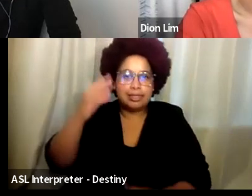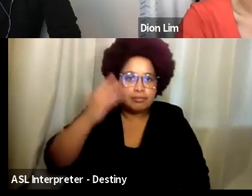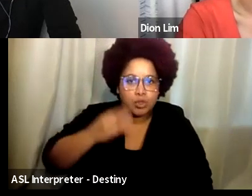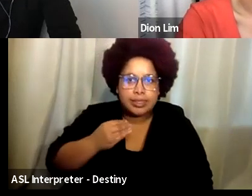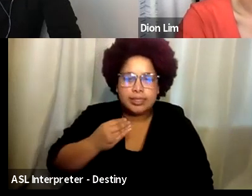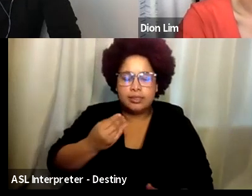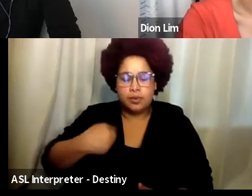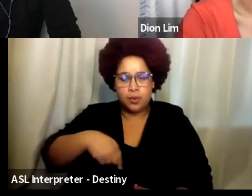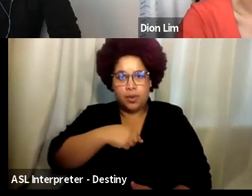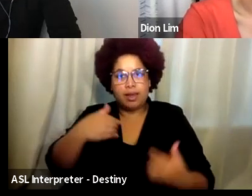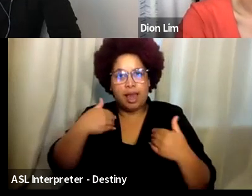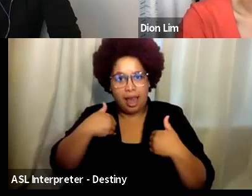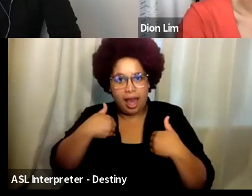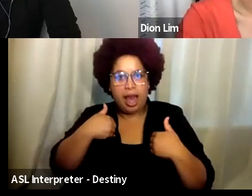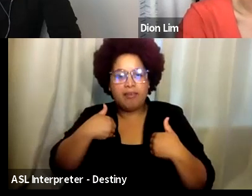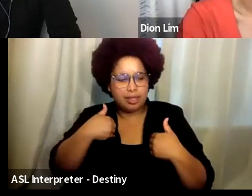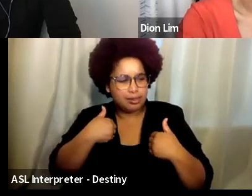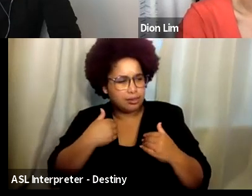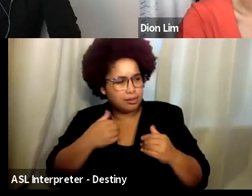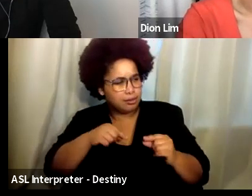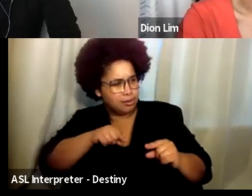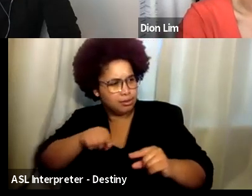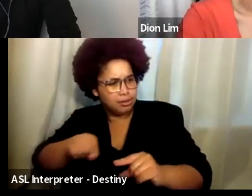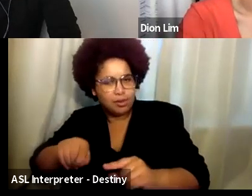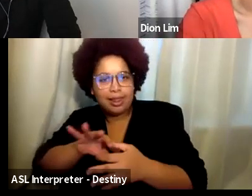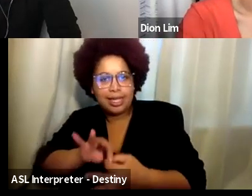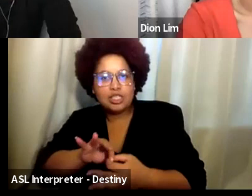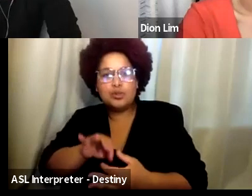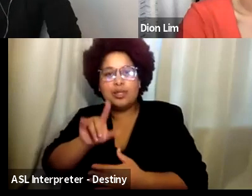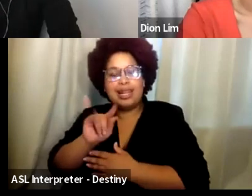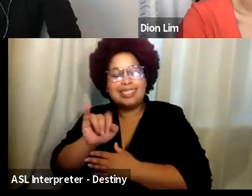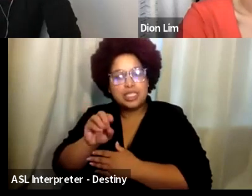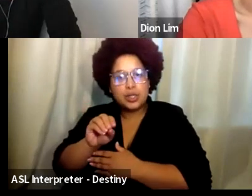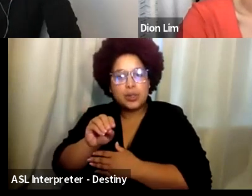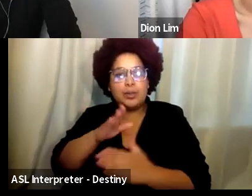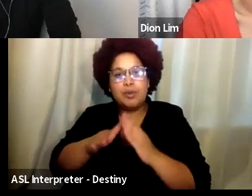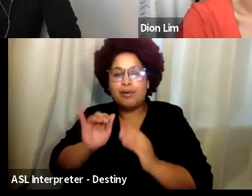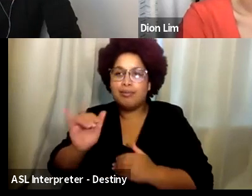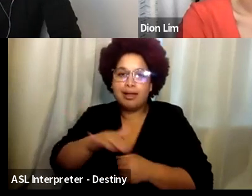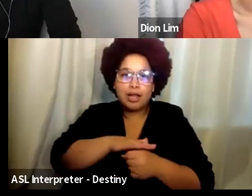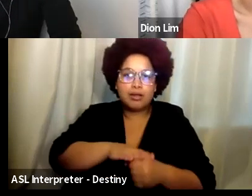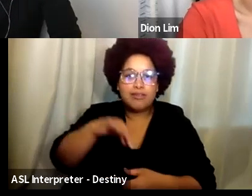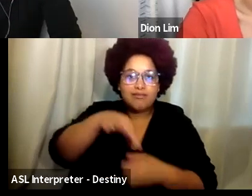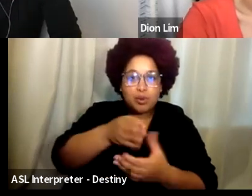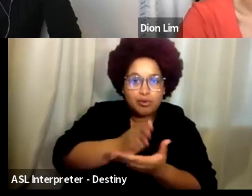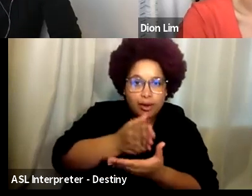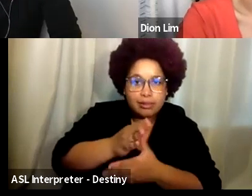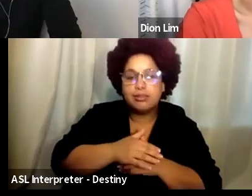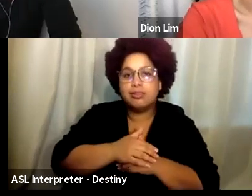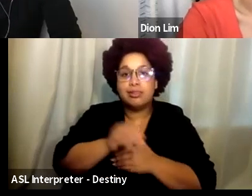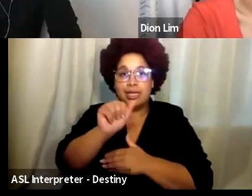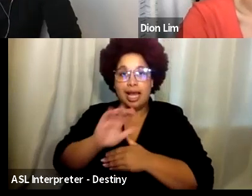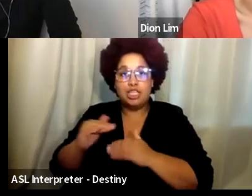think we have an affinity to the Latino community as well, especially in areas like voting rights, where the